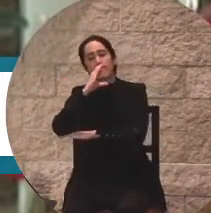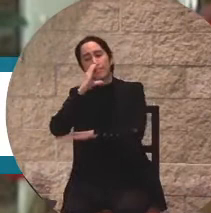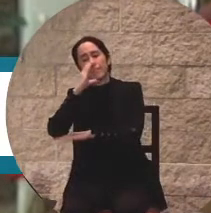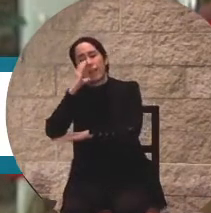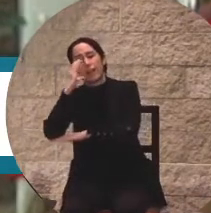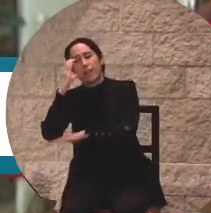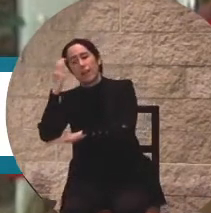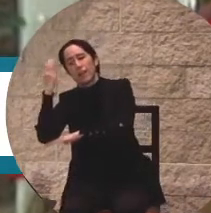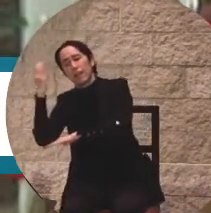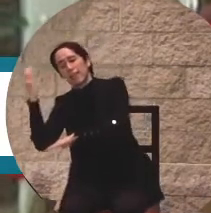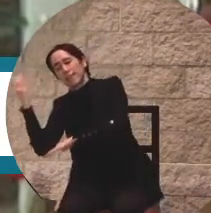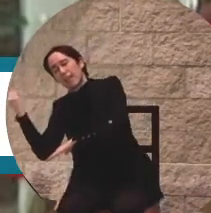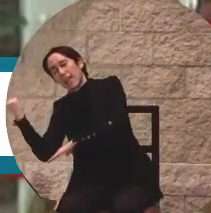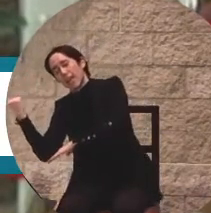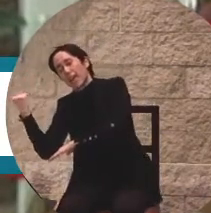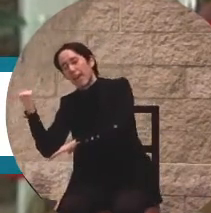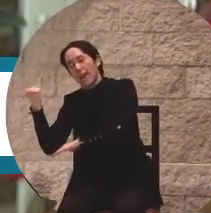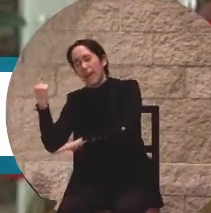Christmas